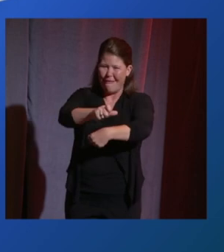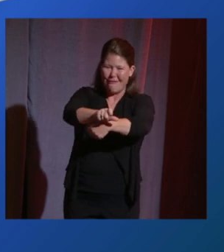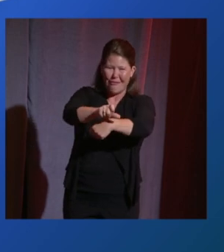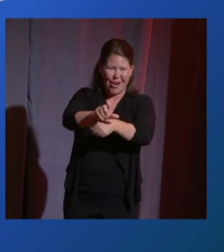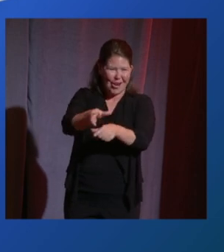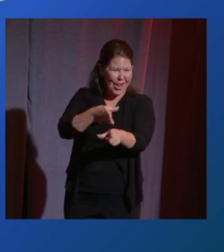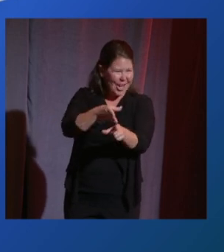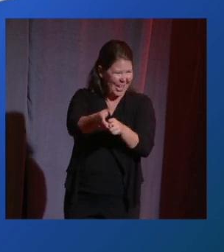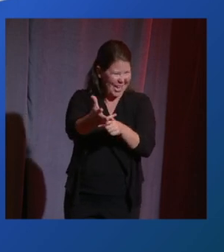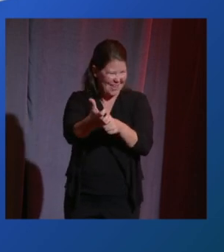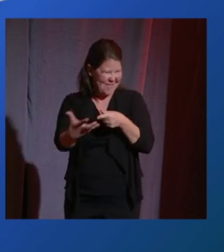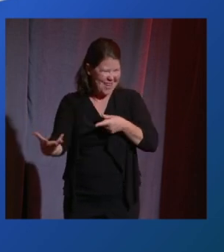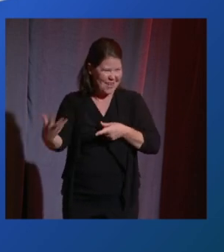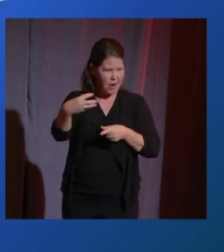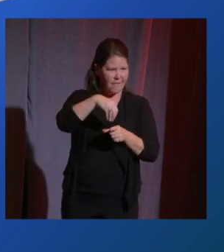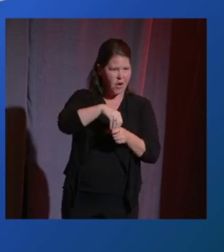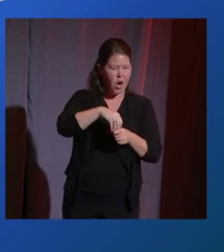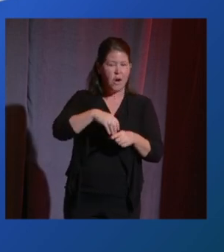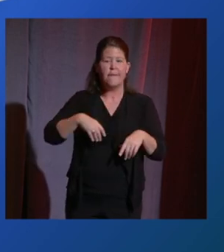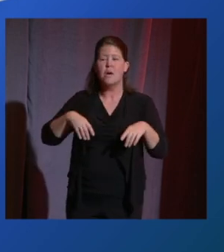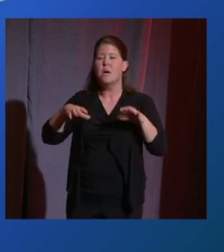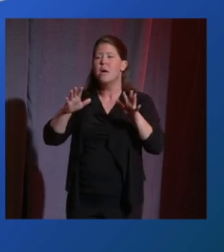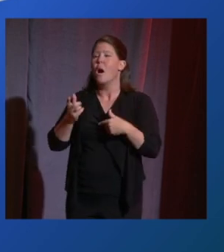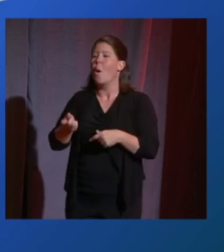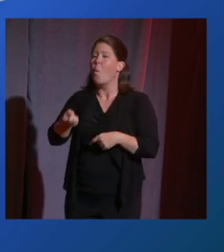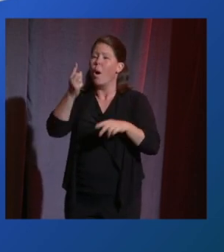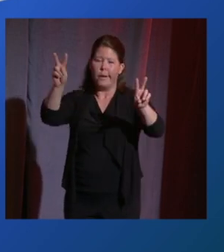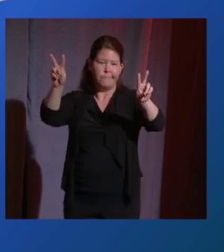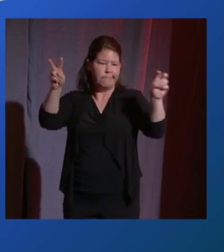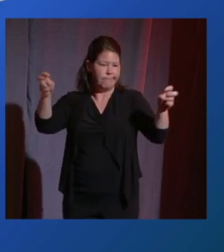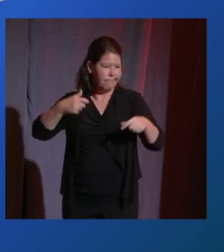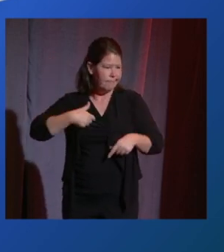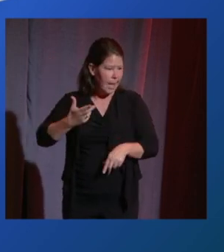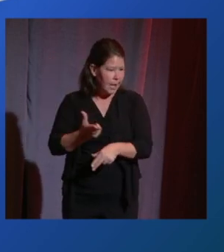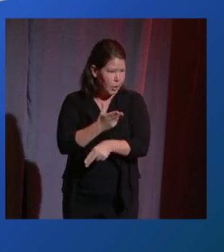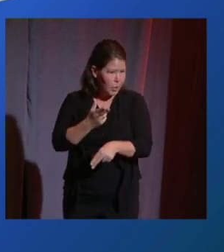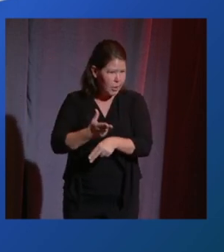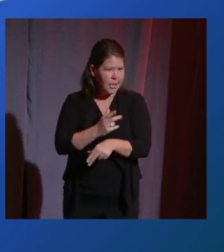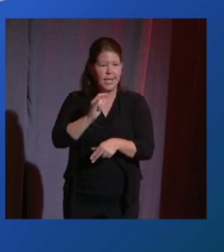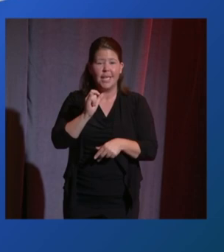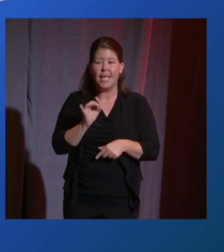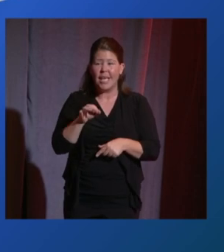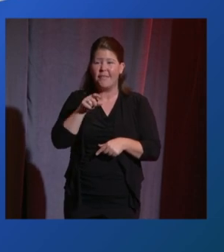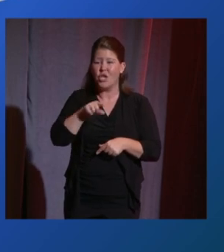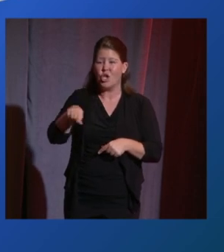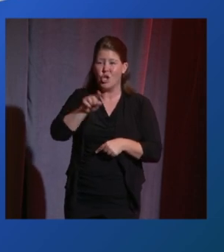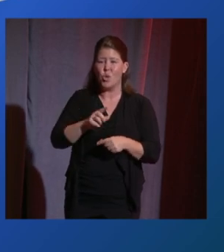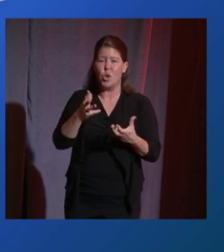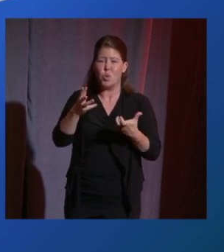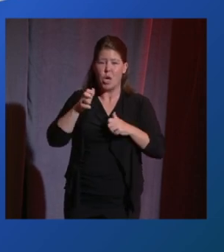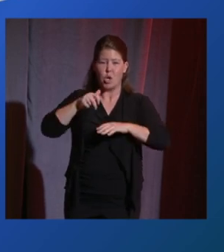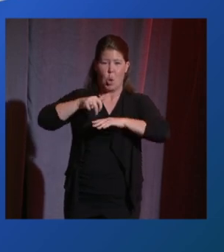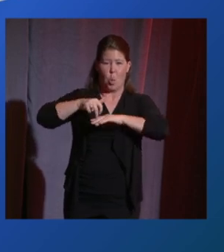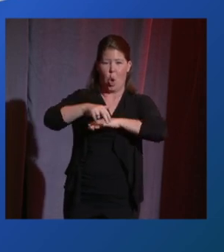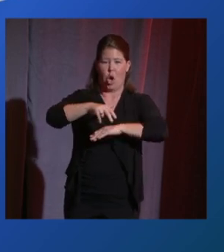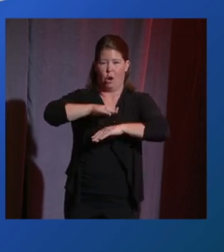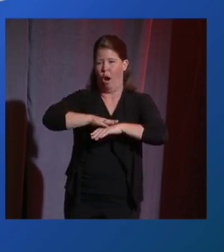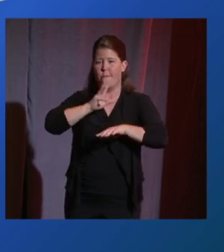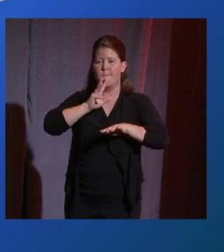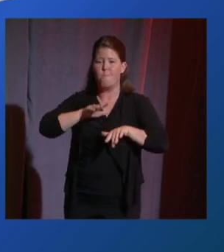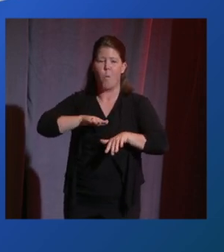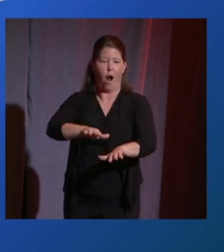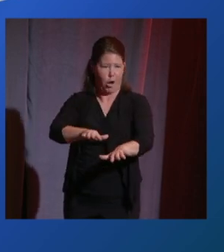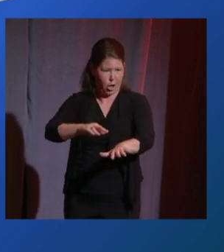adage I use if you want to walk on water you got to get out the boat right um and what do I mean by that sometimes we look